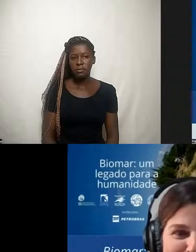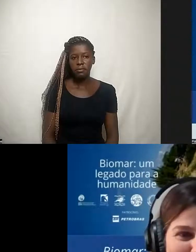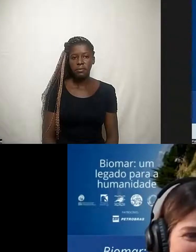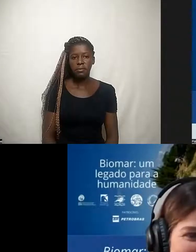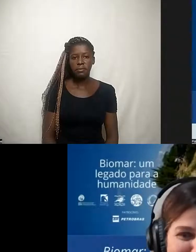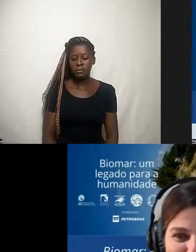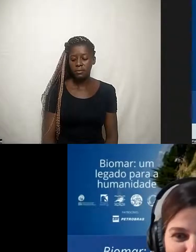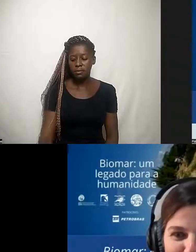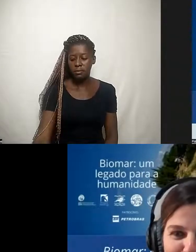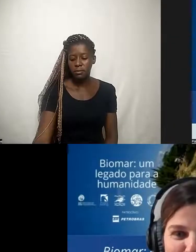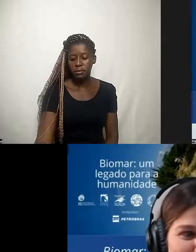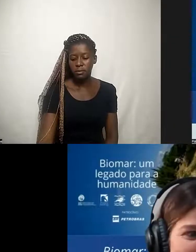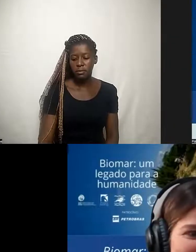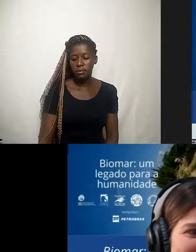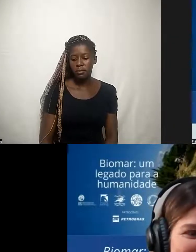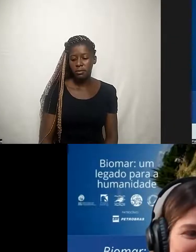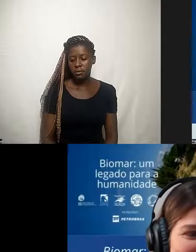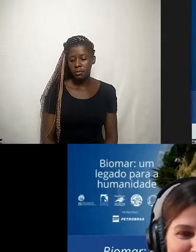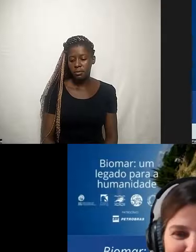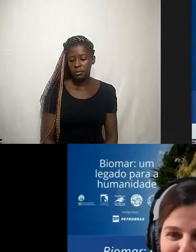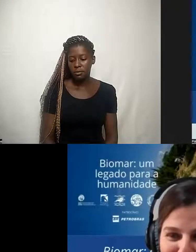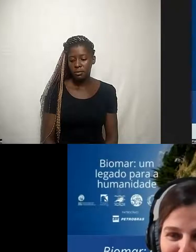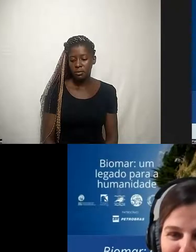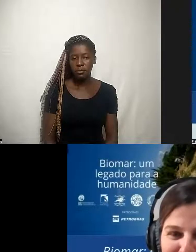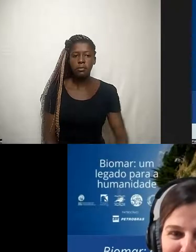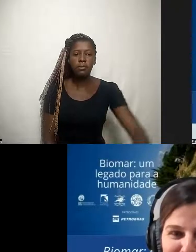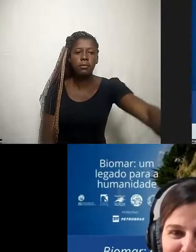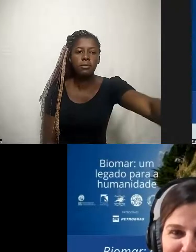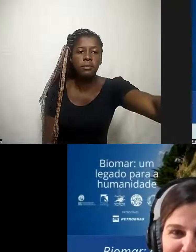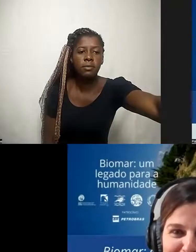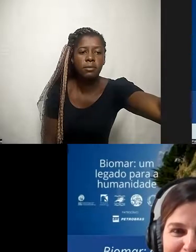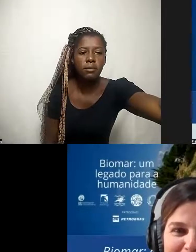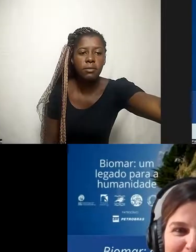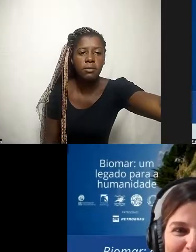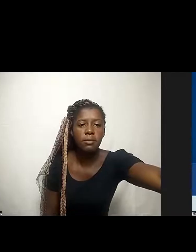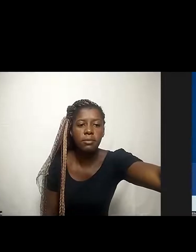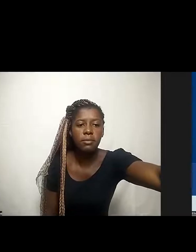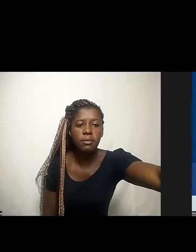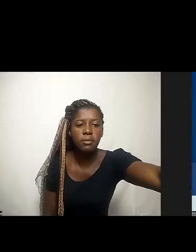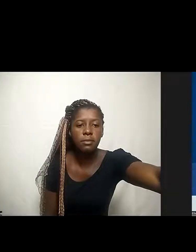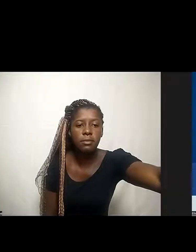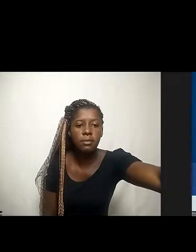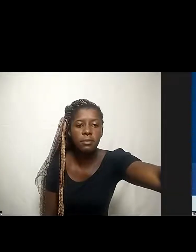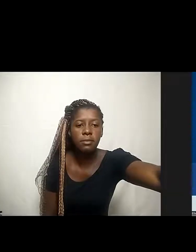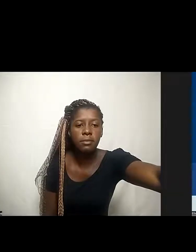Thank you, Flavio, so much for this such an important presentation. There are a lot of comments in the chat.